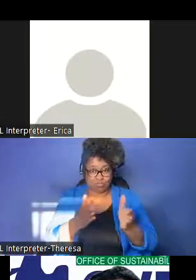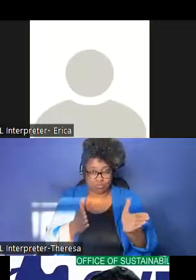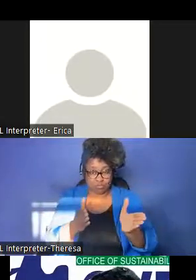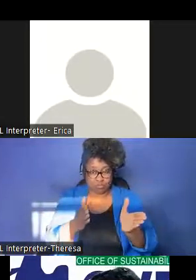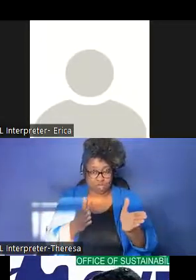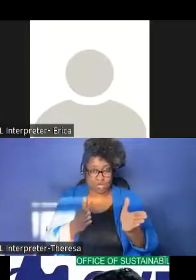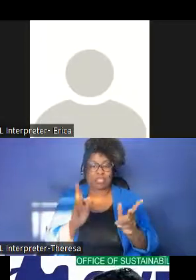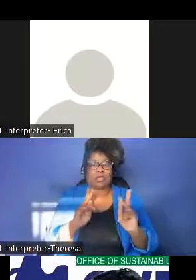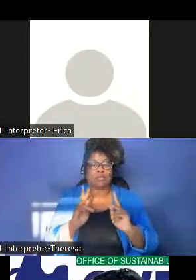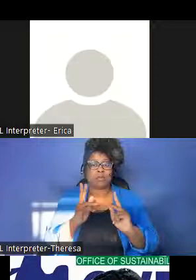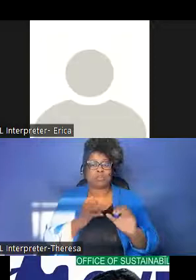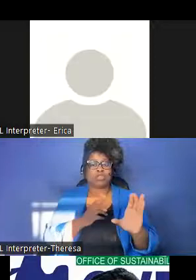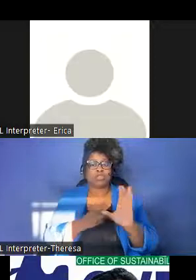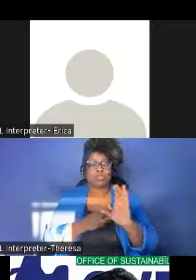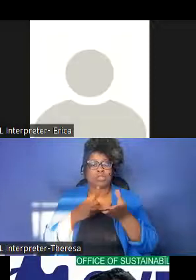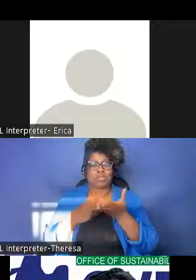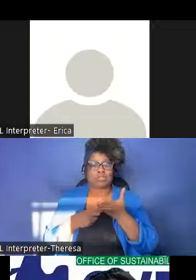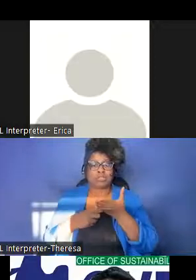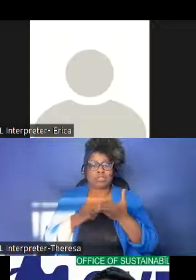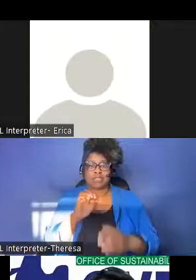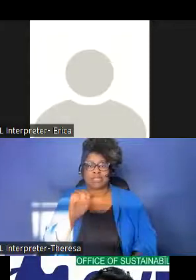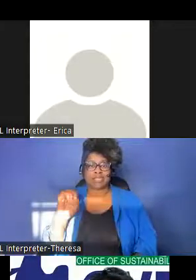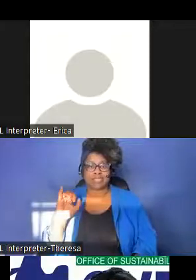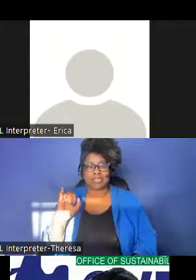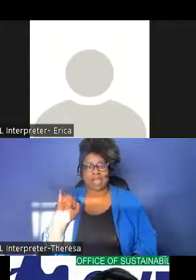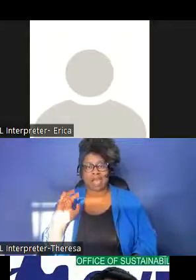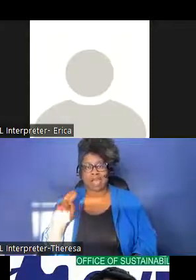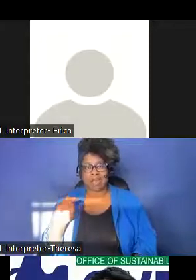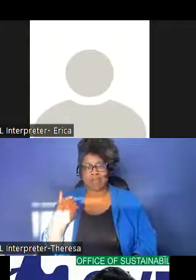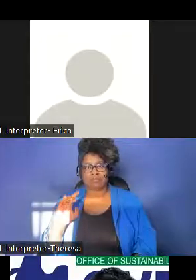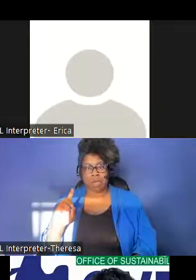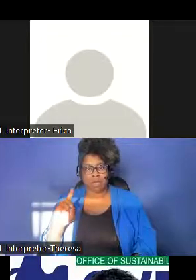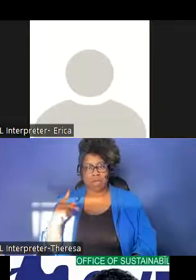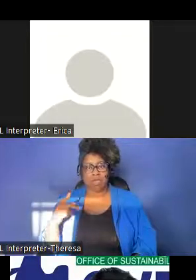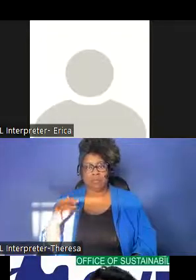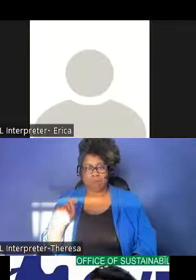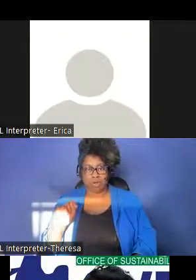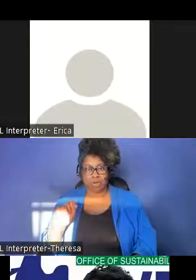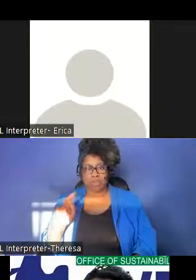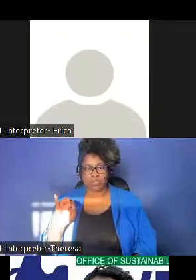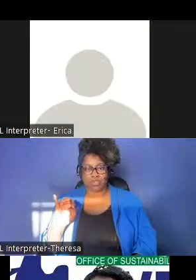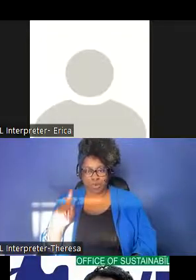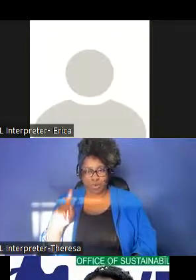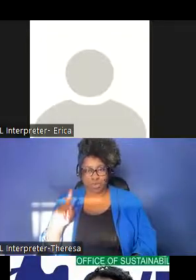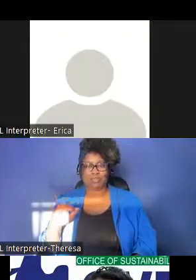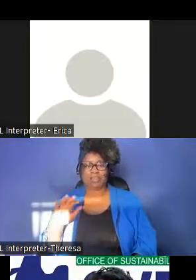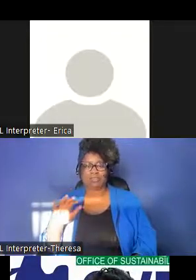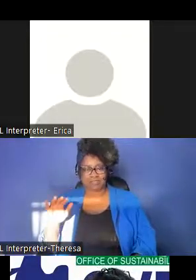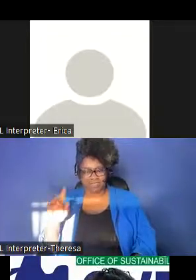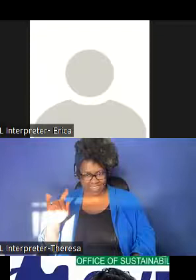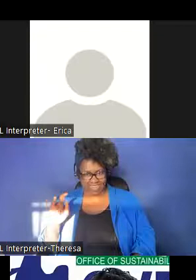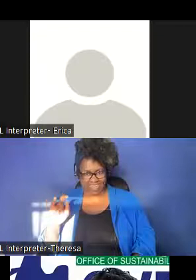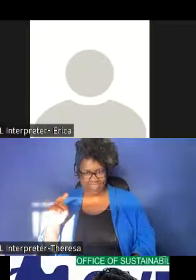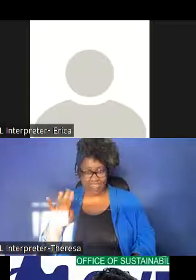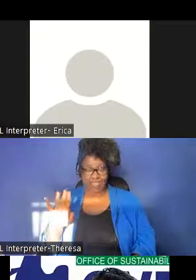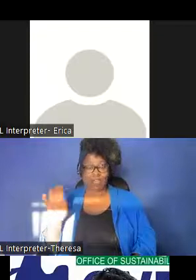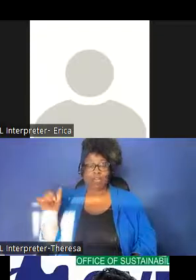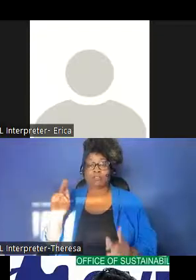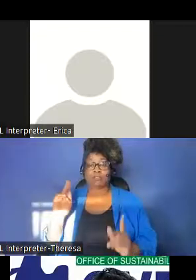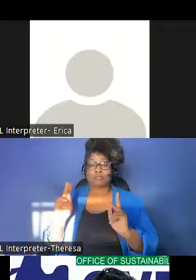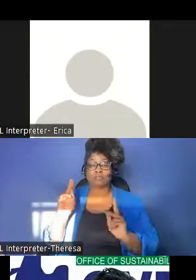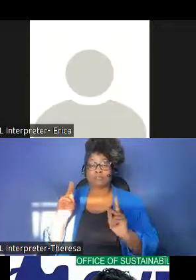the folks who want to join the conversation about East Ironbound, Dreamersport, Newark, Newark Airport, and Dayton. Everyone else